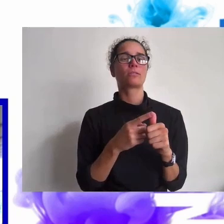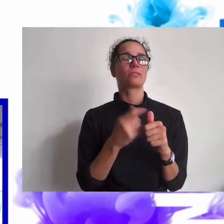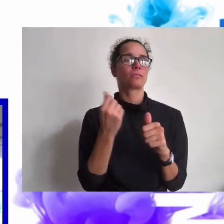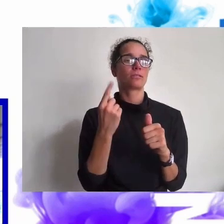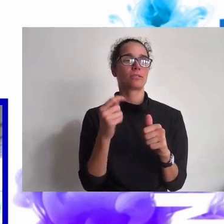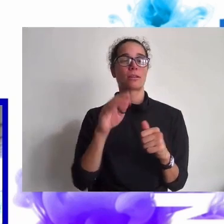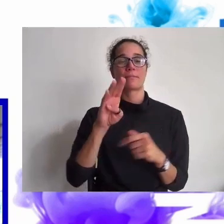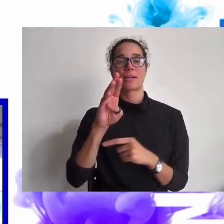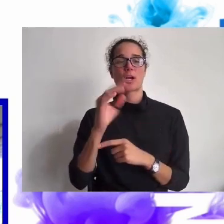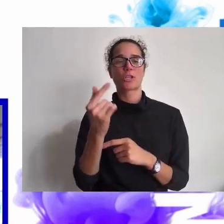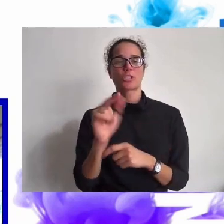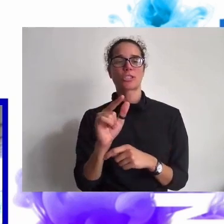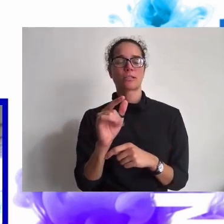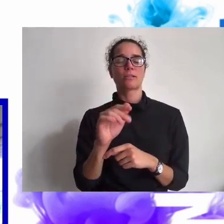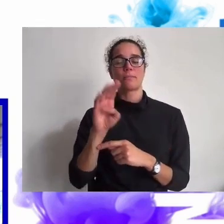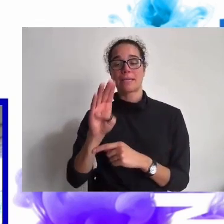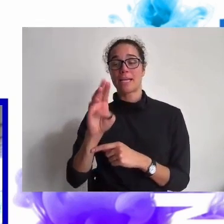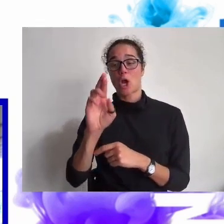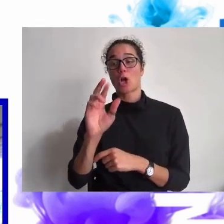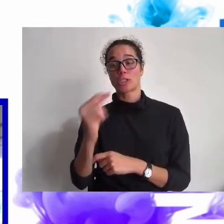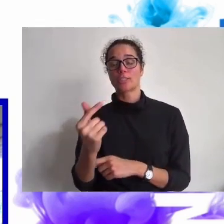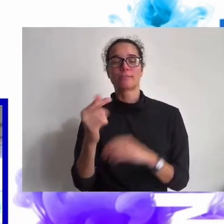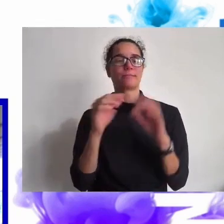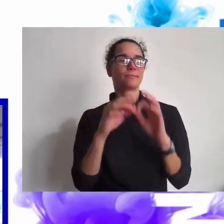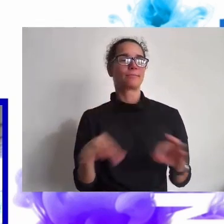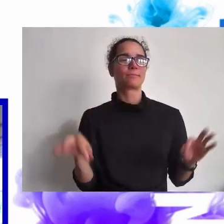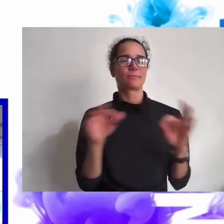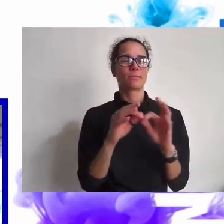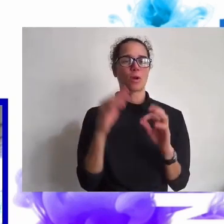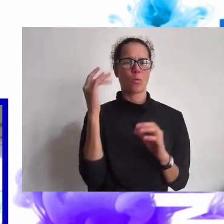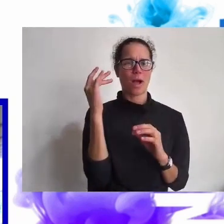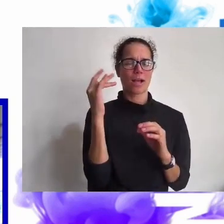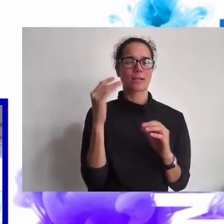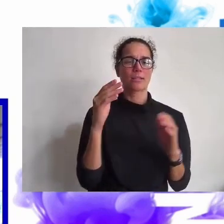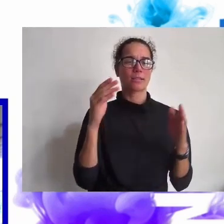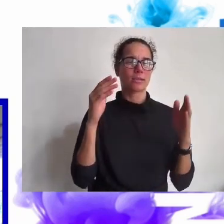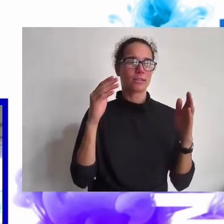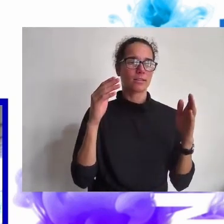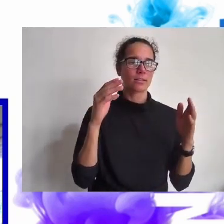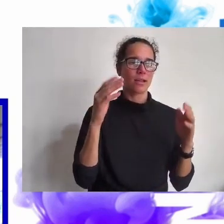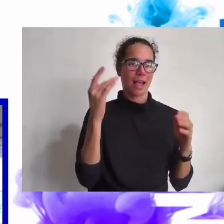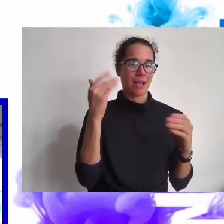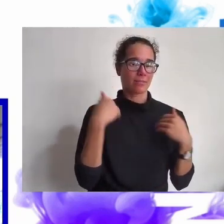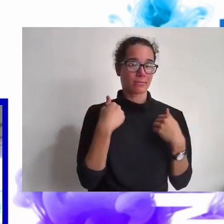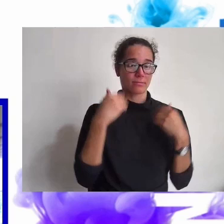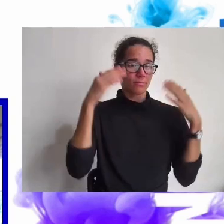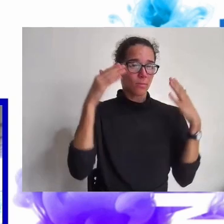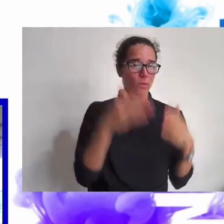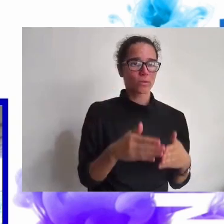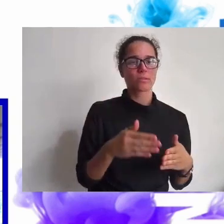BRG focused on disability and accessibility in the workplace?